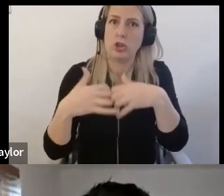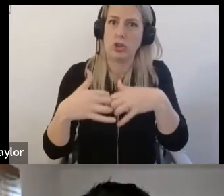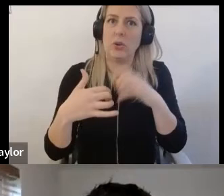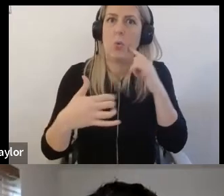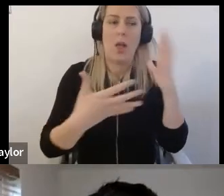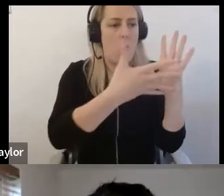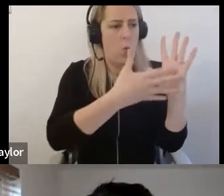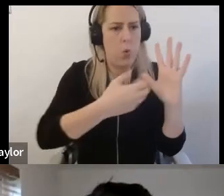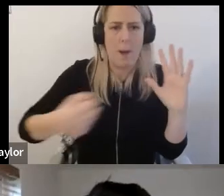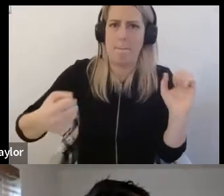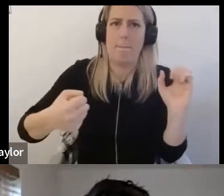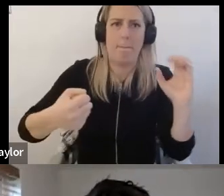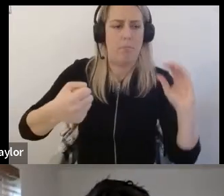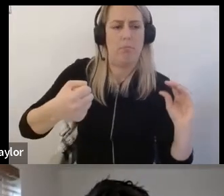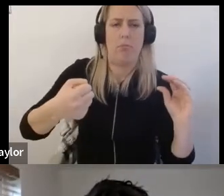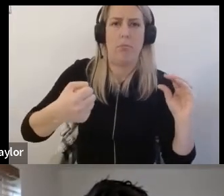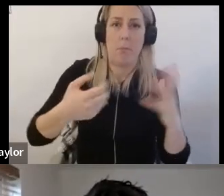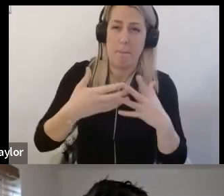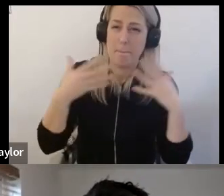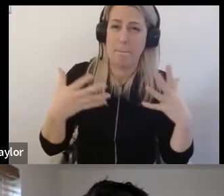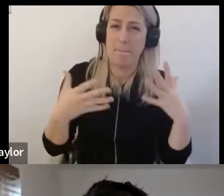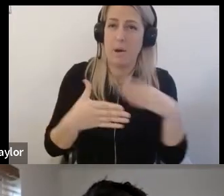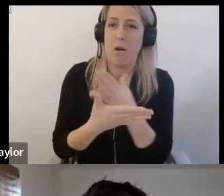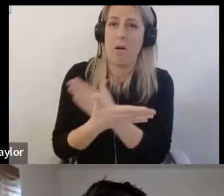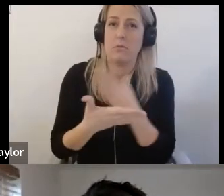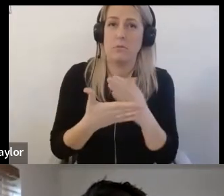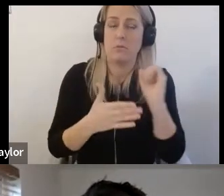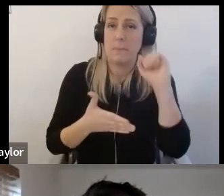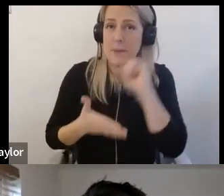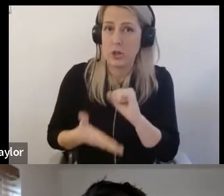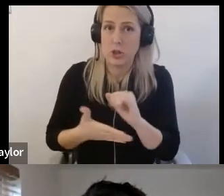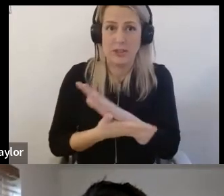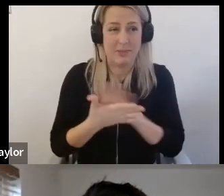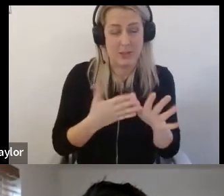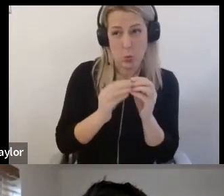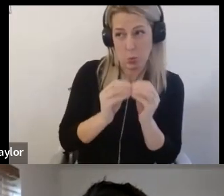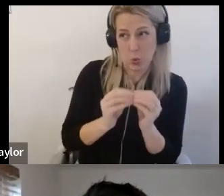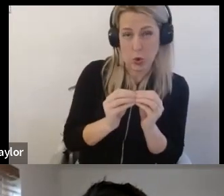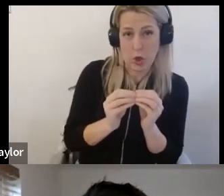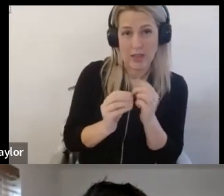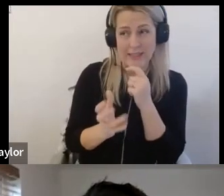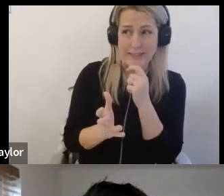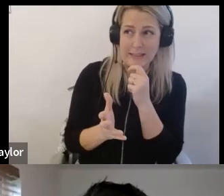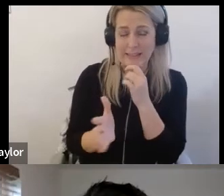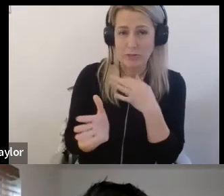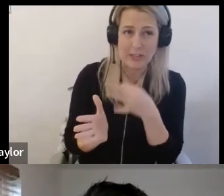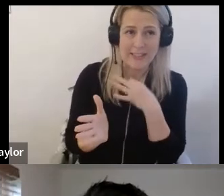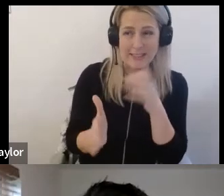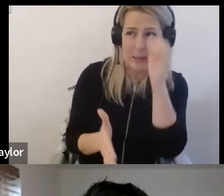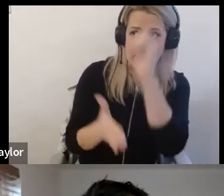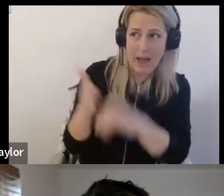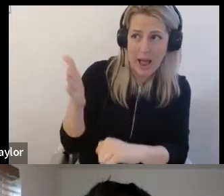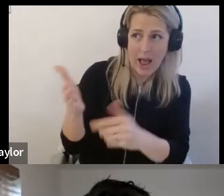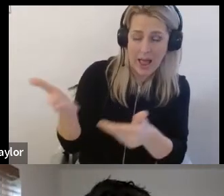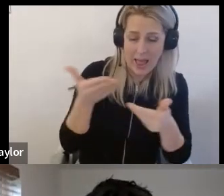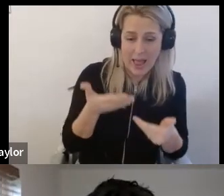the kind of individual education provider to take that risk, when, as we know, some providers in the past have sort of bought lots of